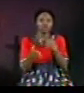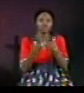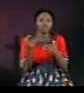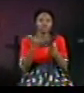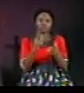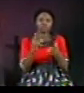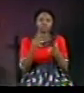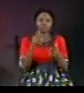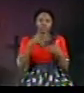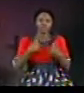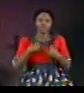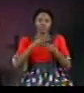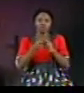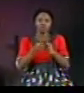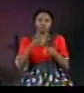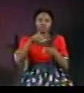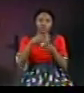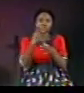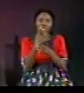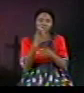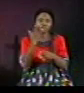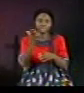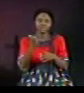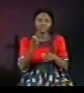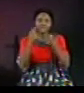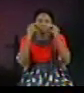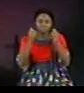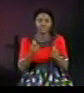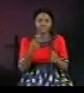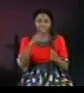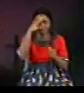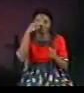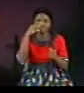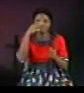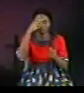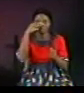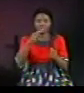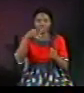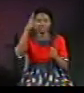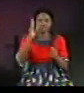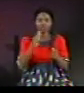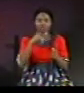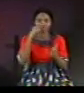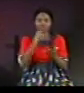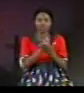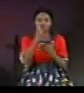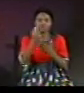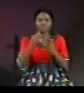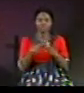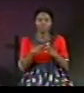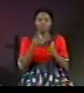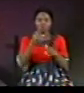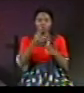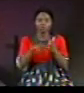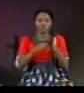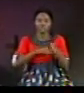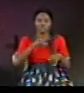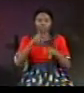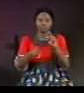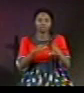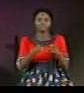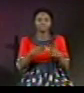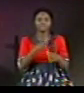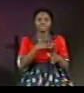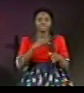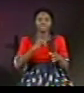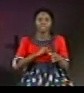God said, amen. What I could not do, I read the theme of the program, and I tried to recall it 7 times, and I did it.